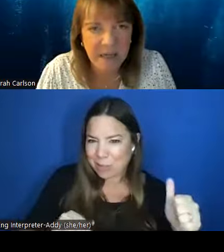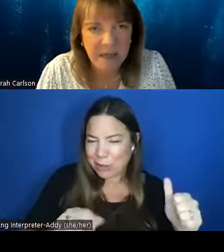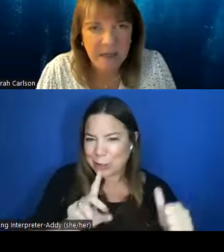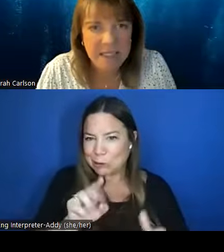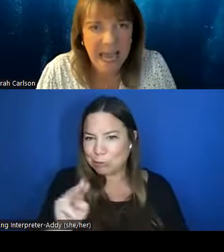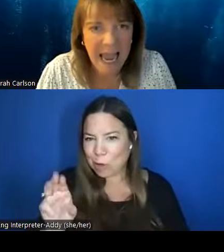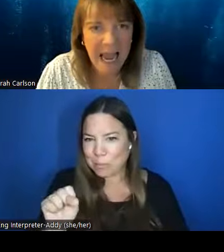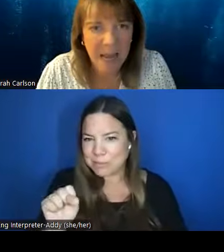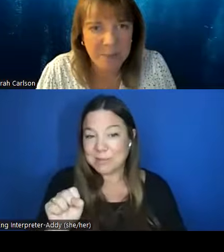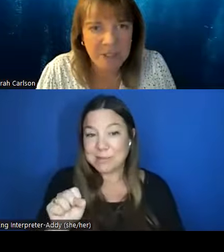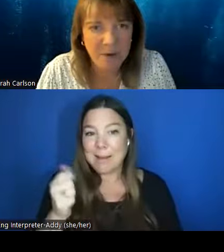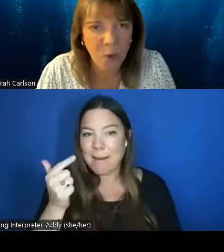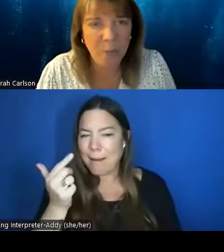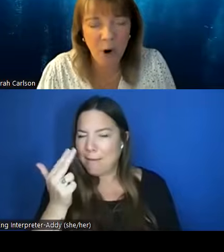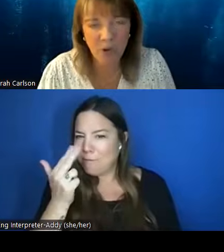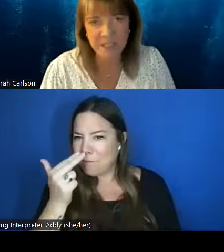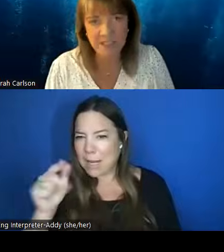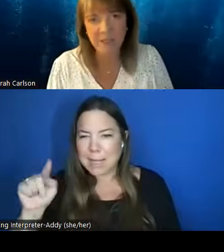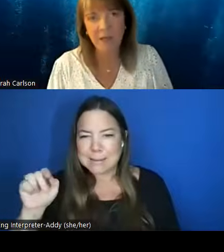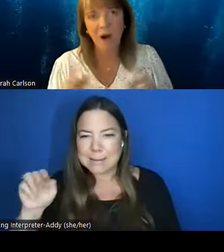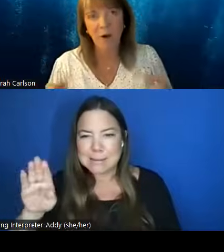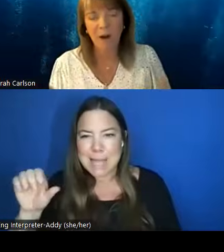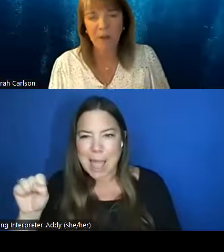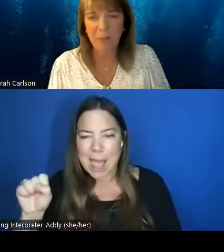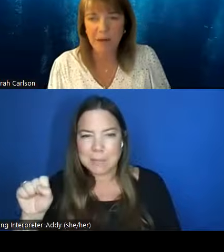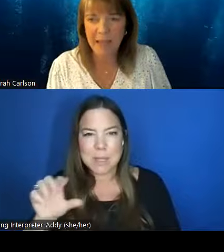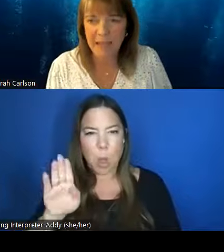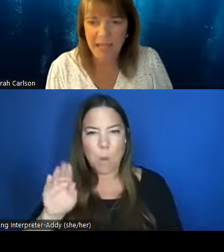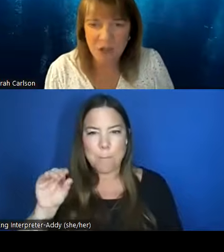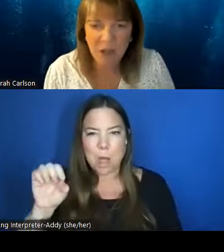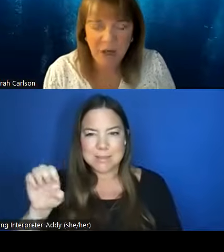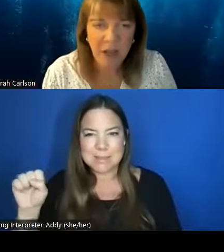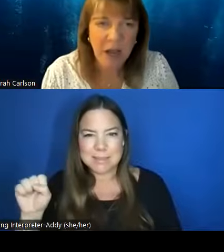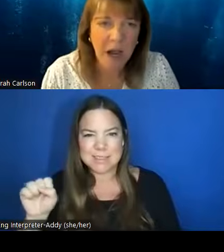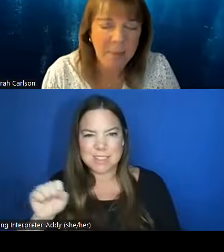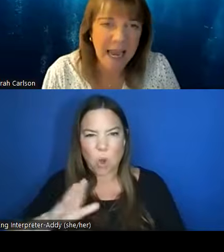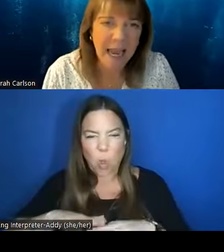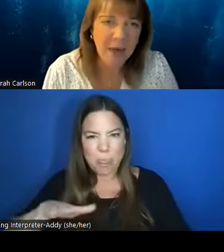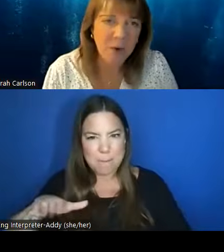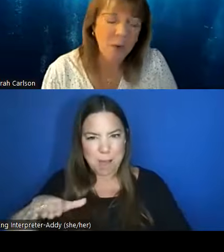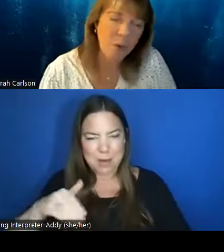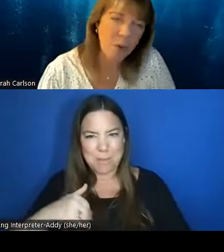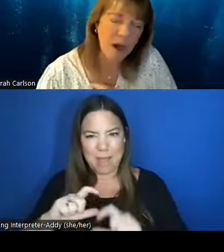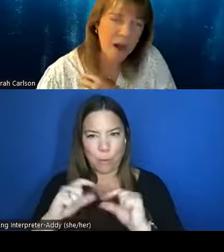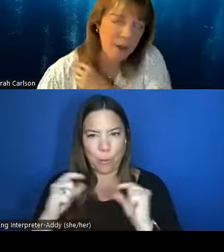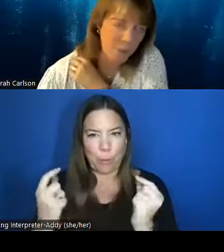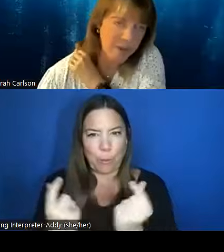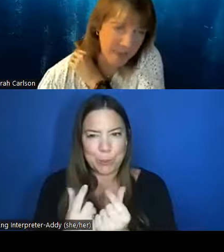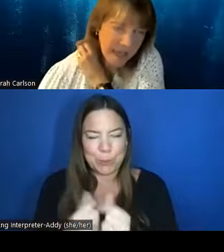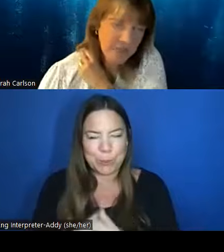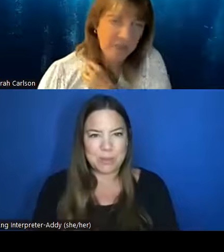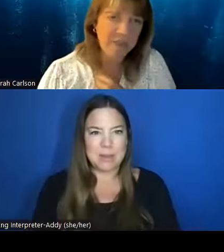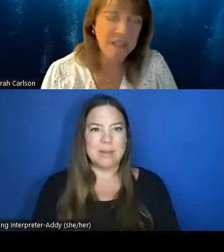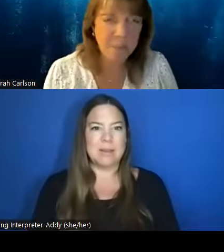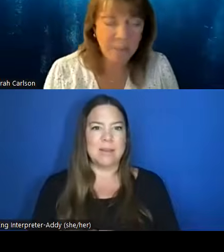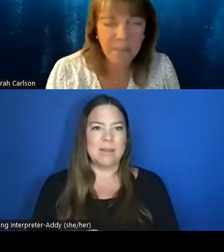funny tabs or bosses around the bottom edge. And we